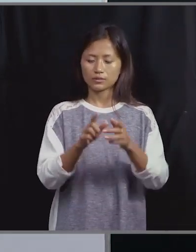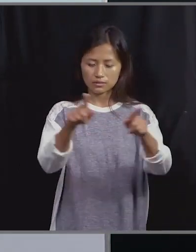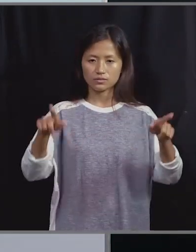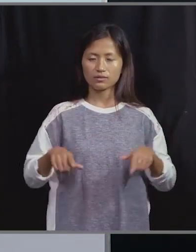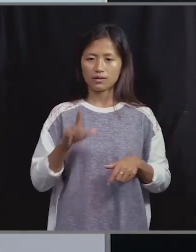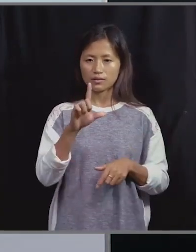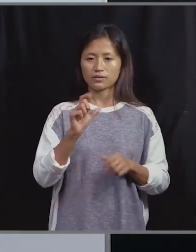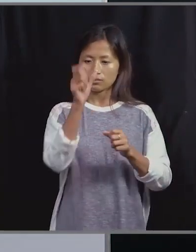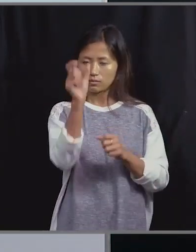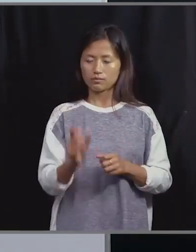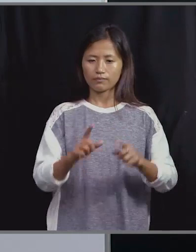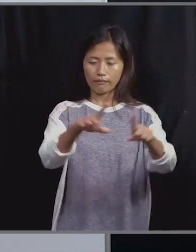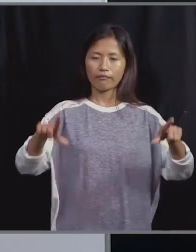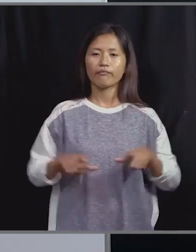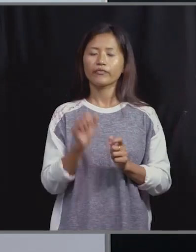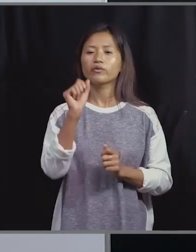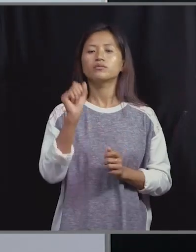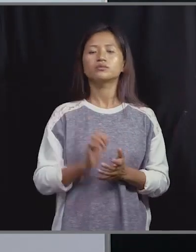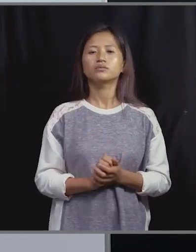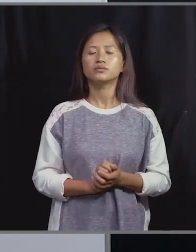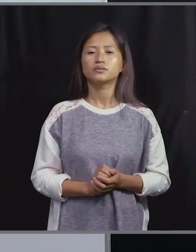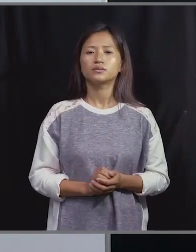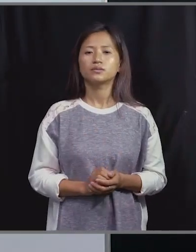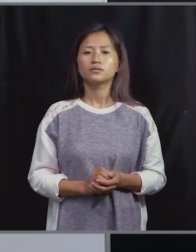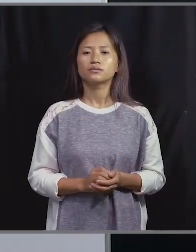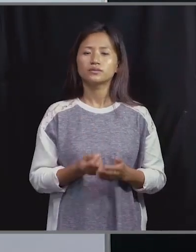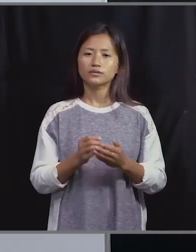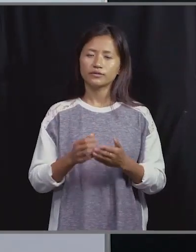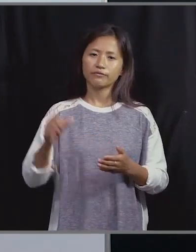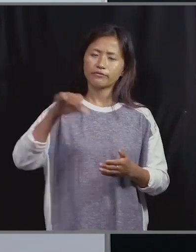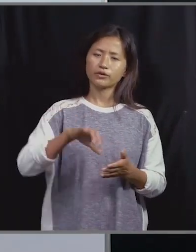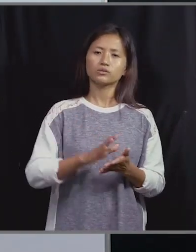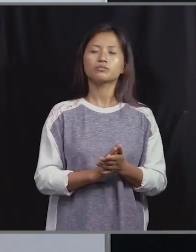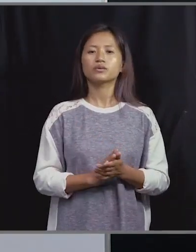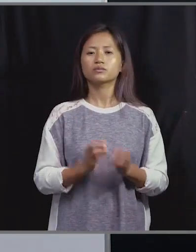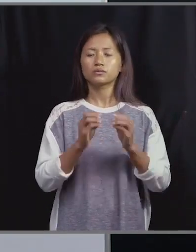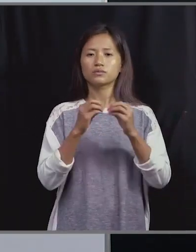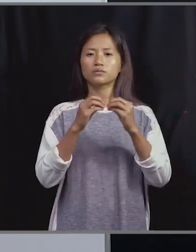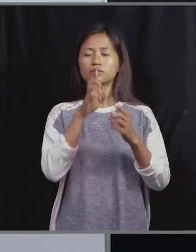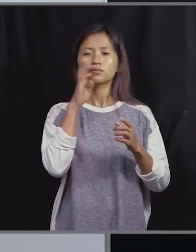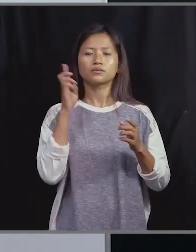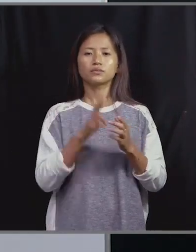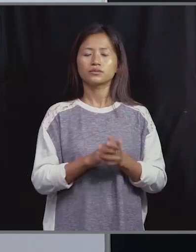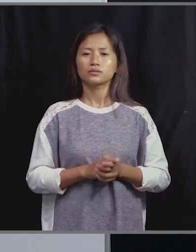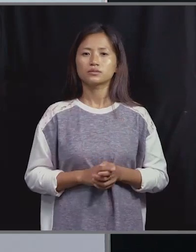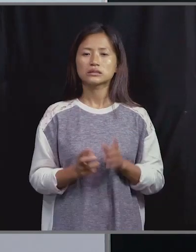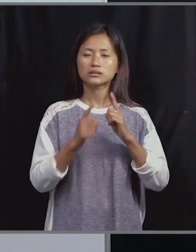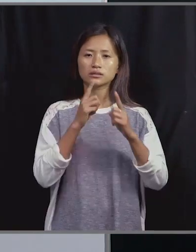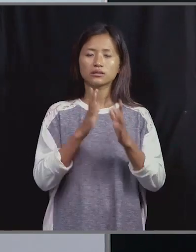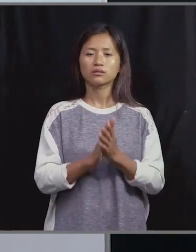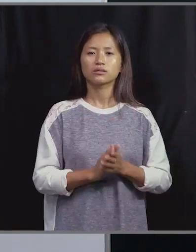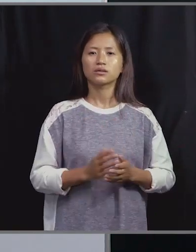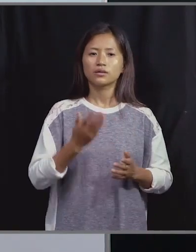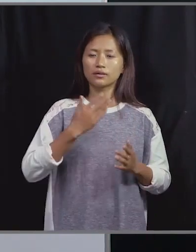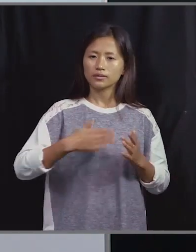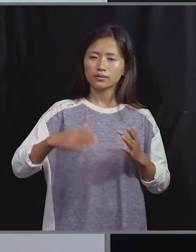against the British. And so when they failed to pay taxes to the British, we have already discussed, it's